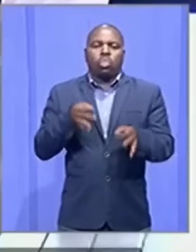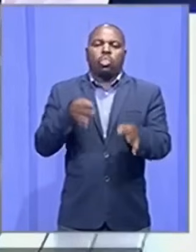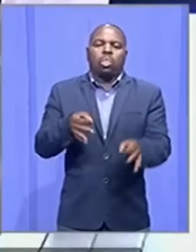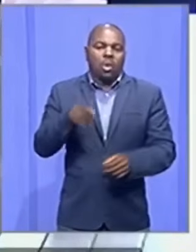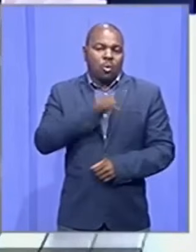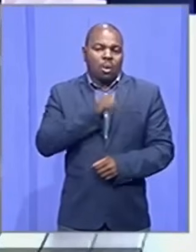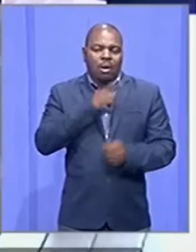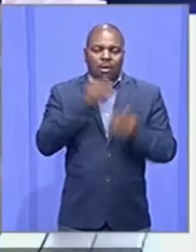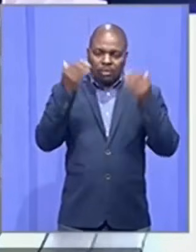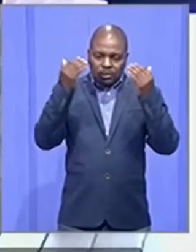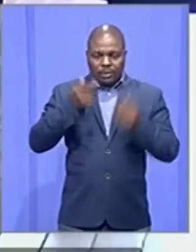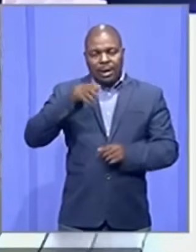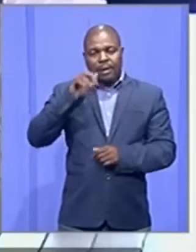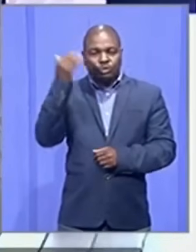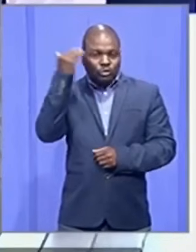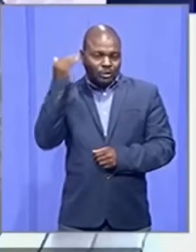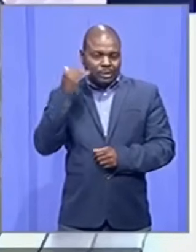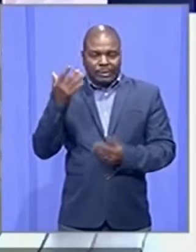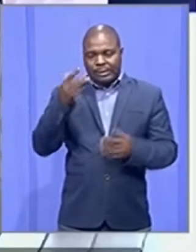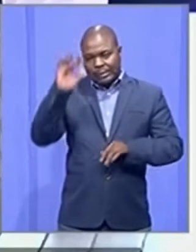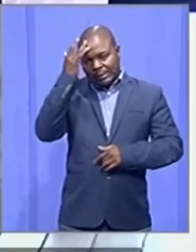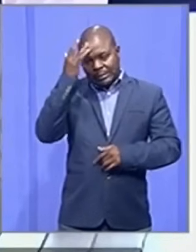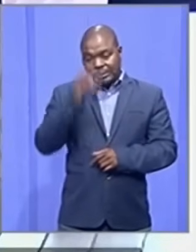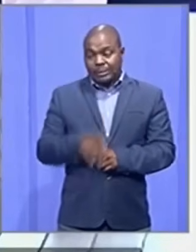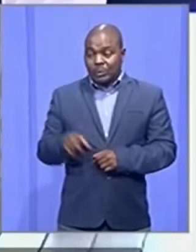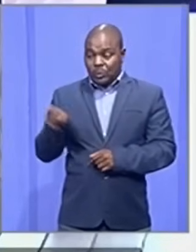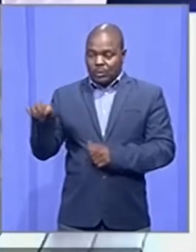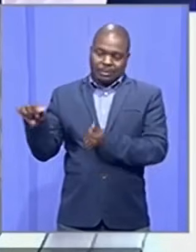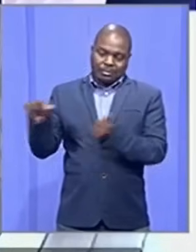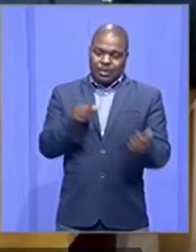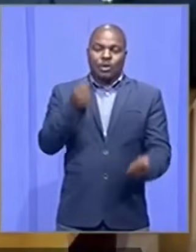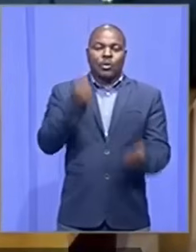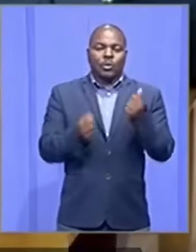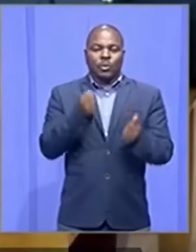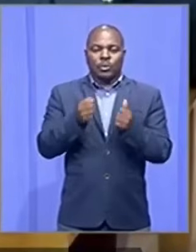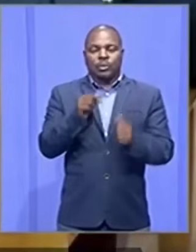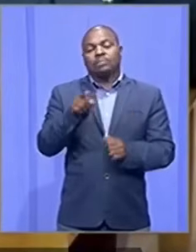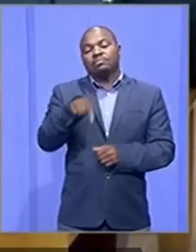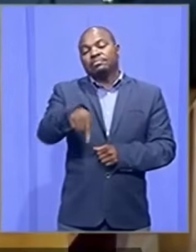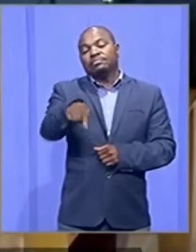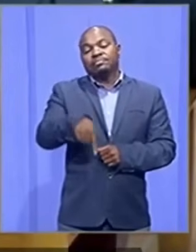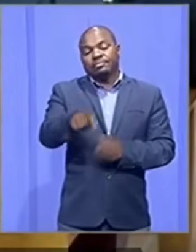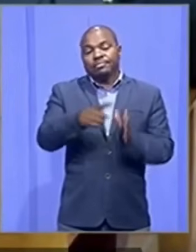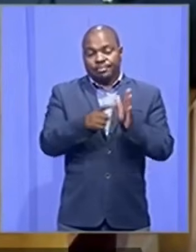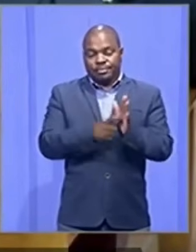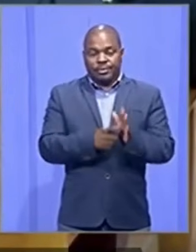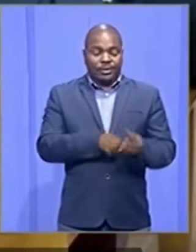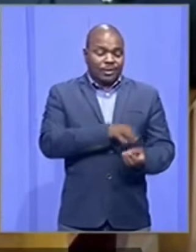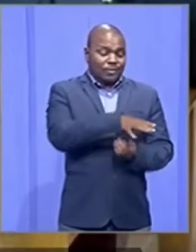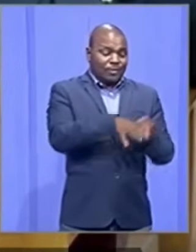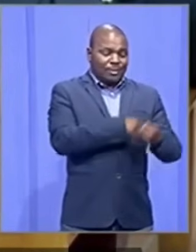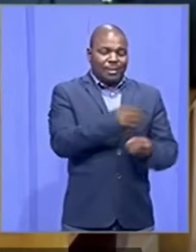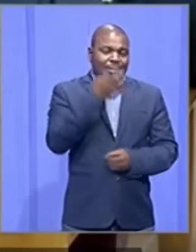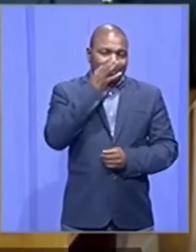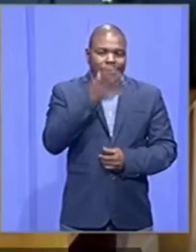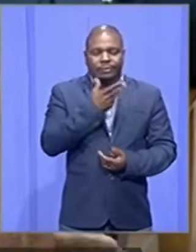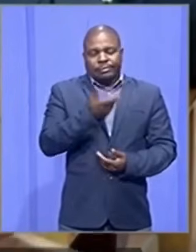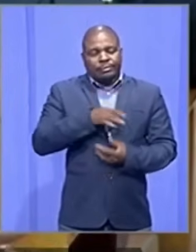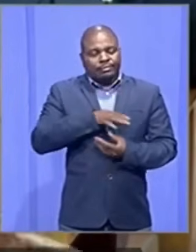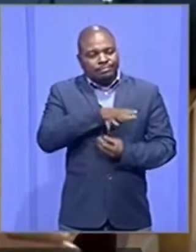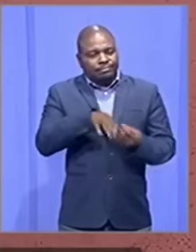bokoa a mosekisi. Morwane o laetswe gore a boele kwa kgotlatshekelo ka letlha le le beilweng. Balelapa ba re kgang eno e